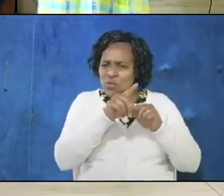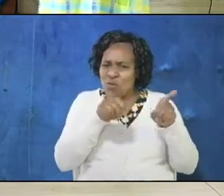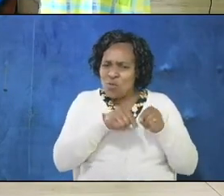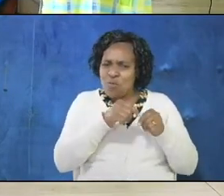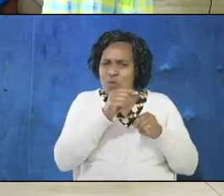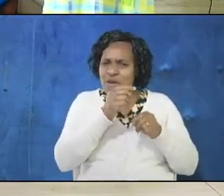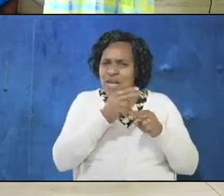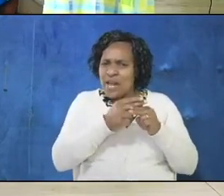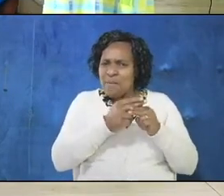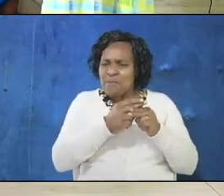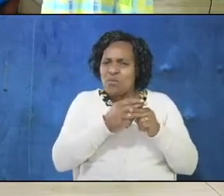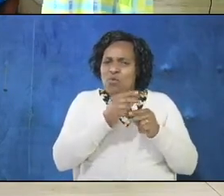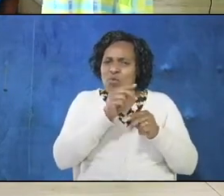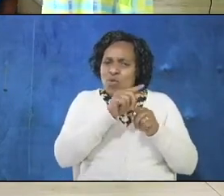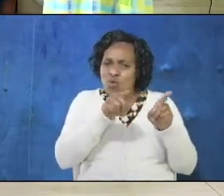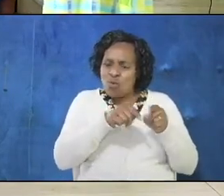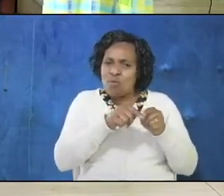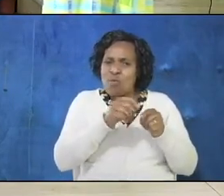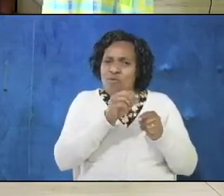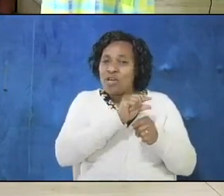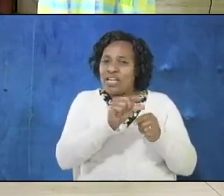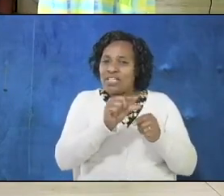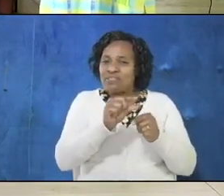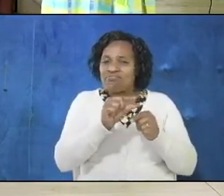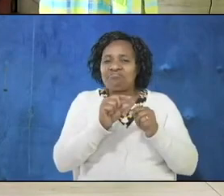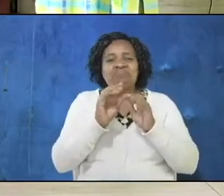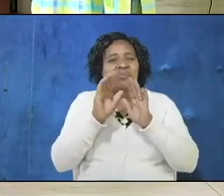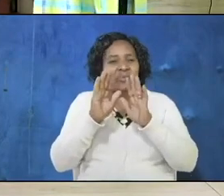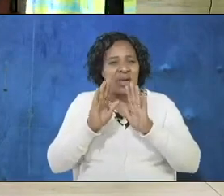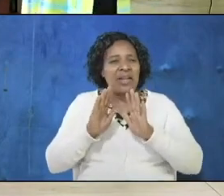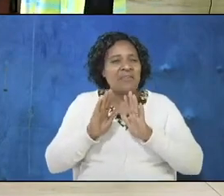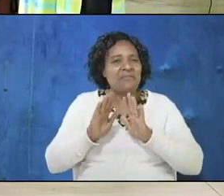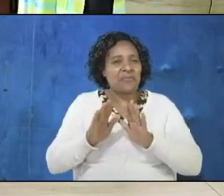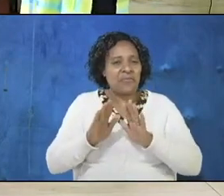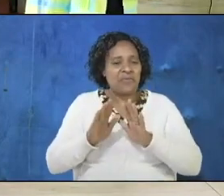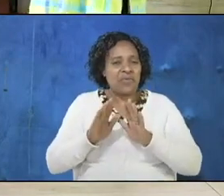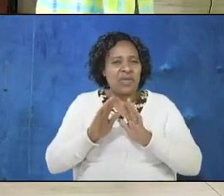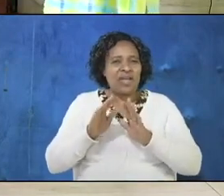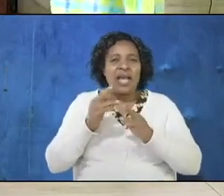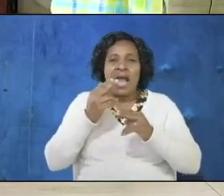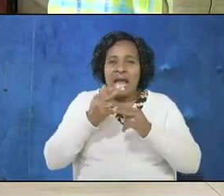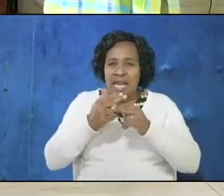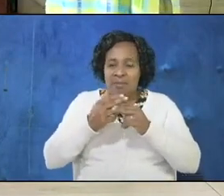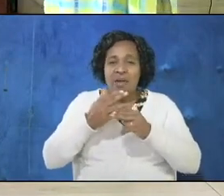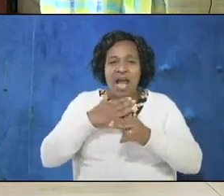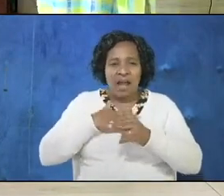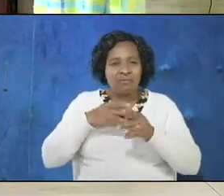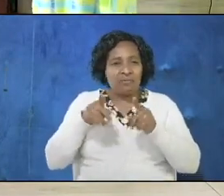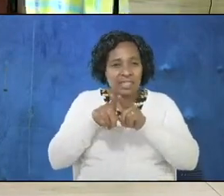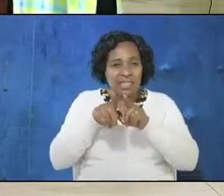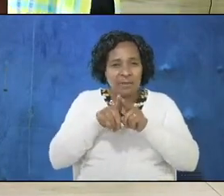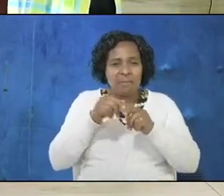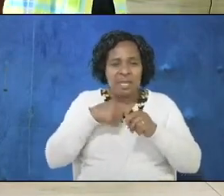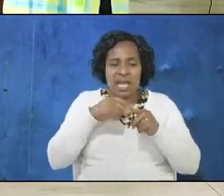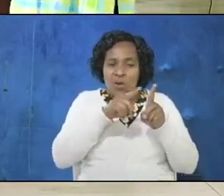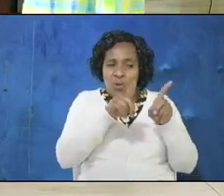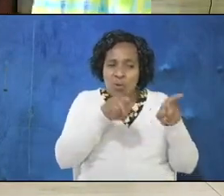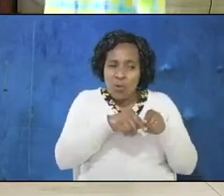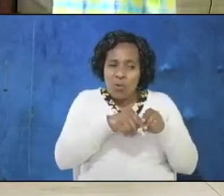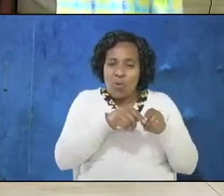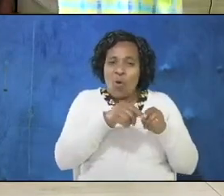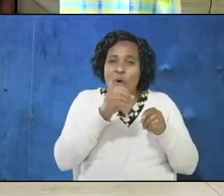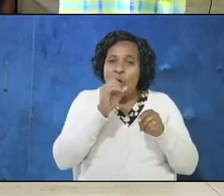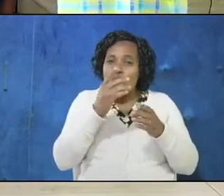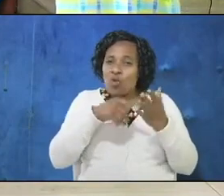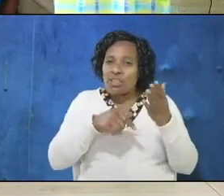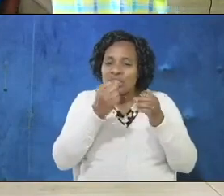grace. Aha, wonderful. I have a name too. I will call it the room of